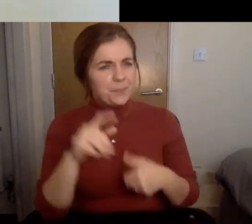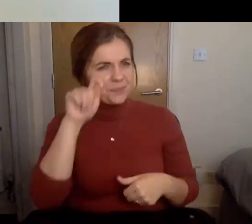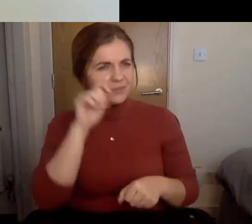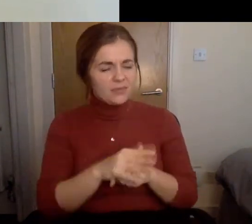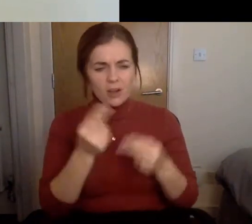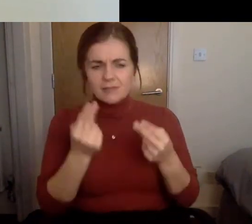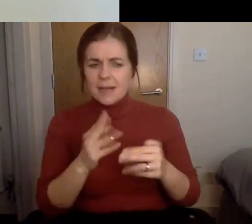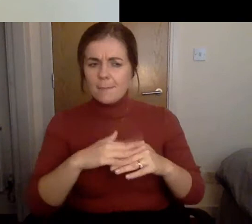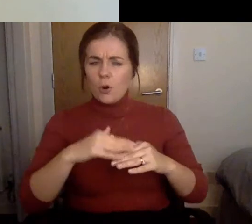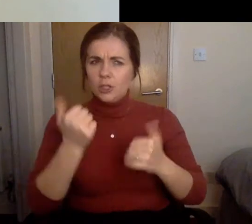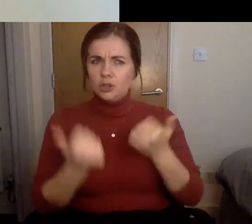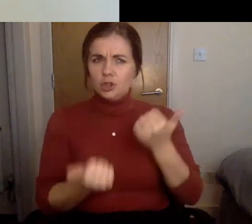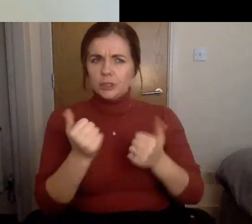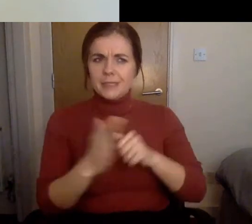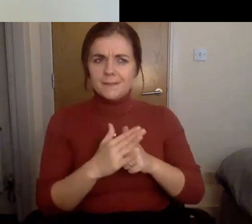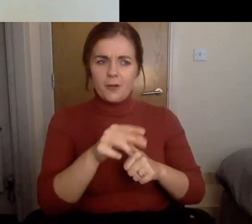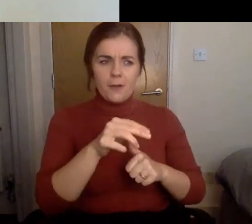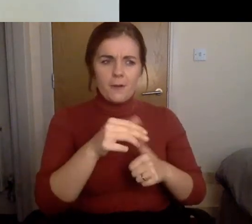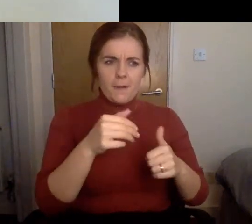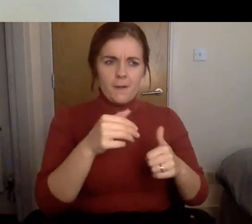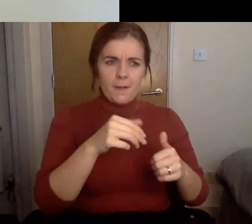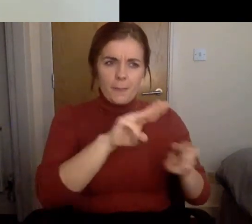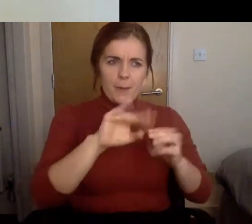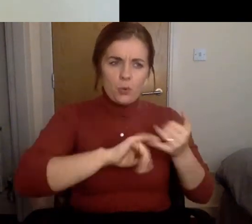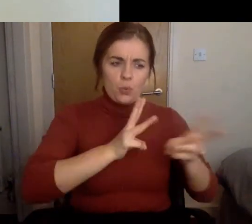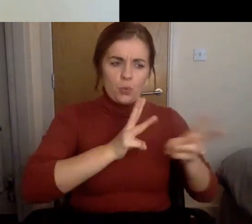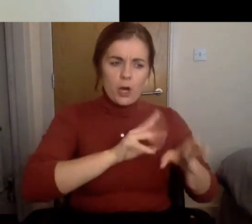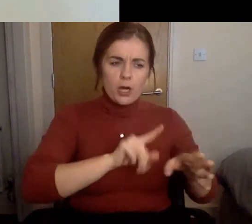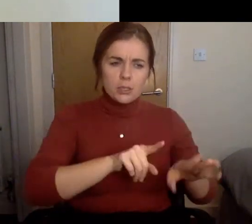longer, and the desire to be generous.